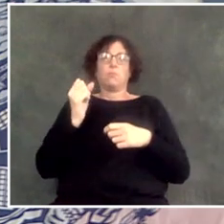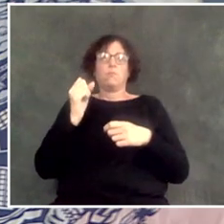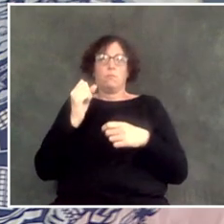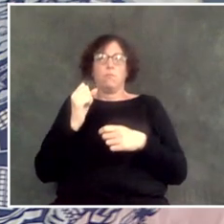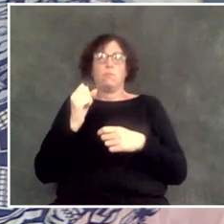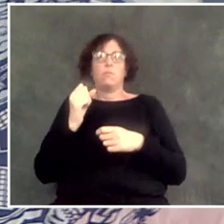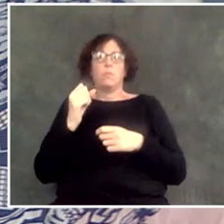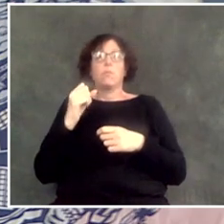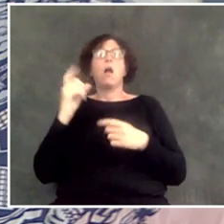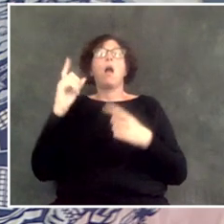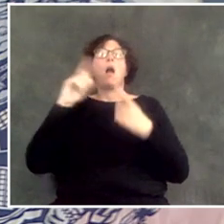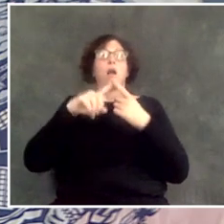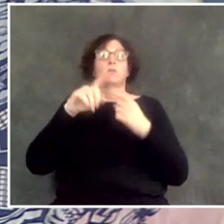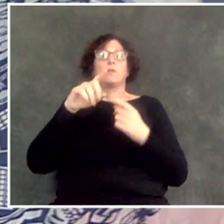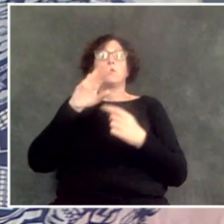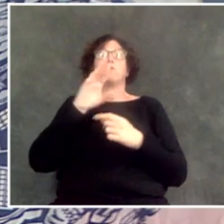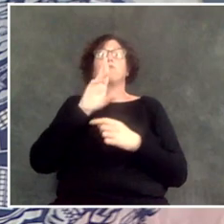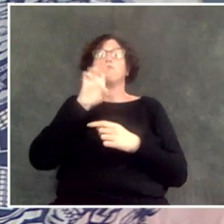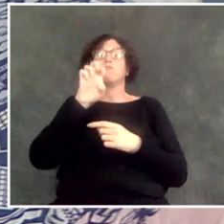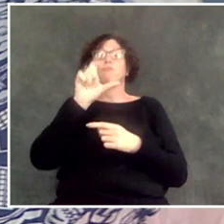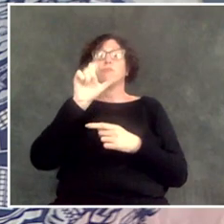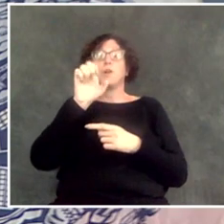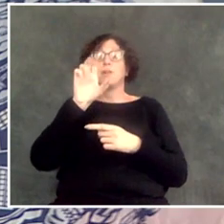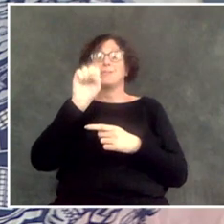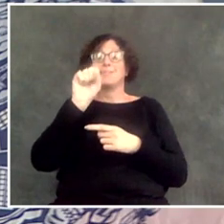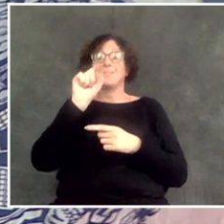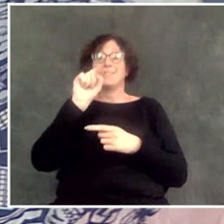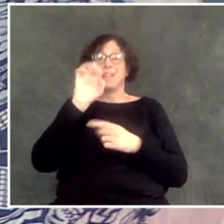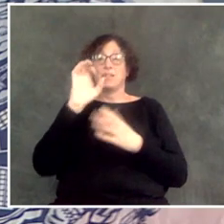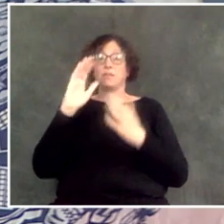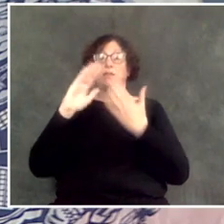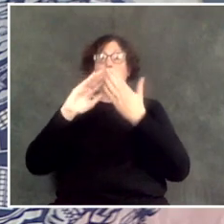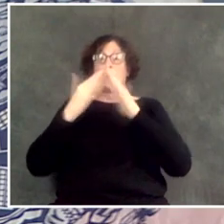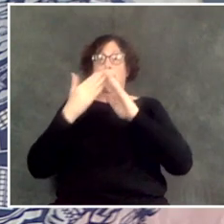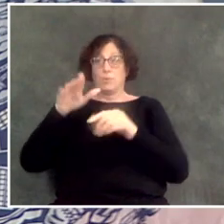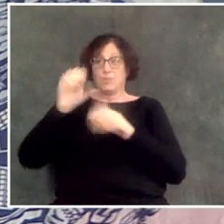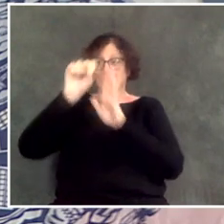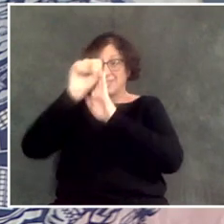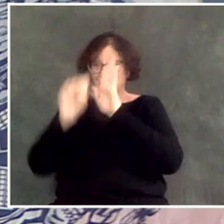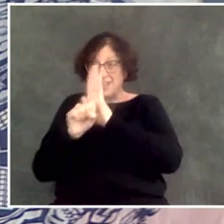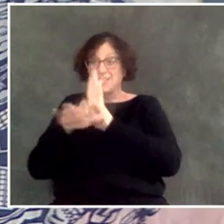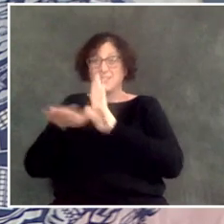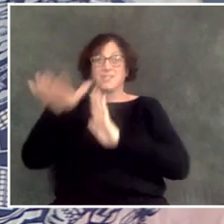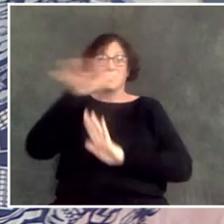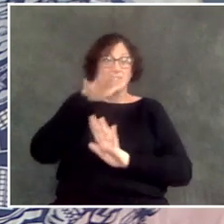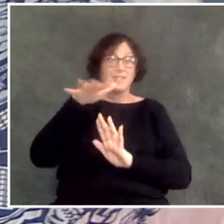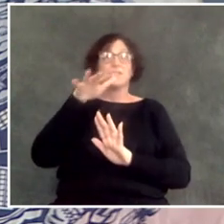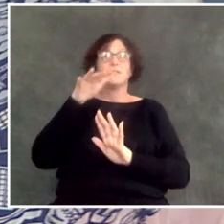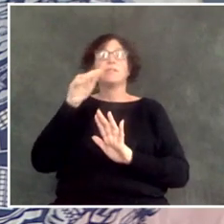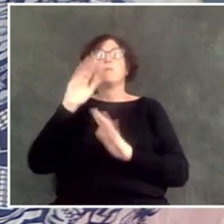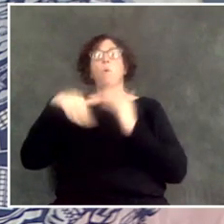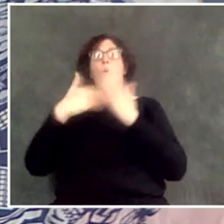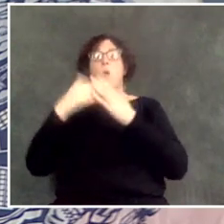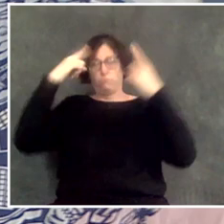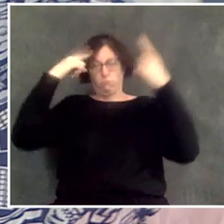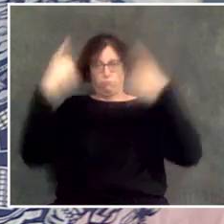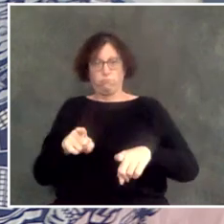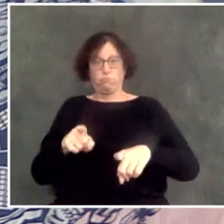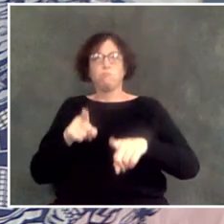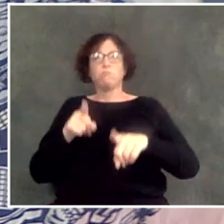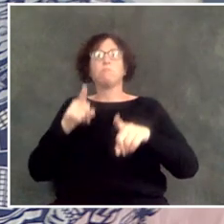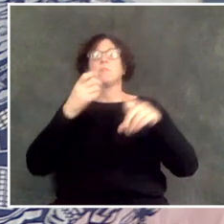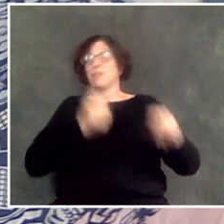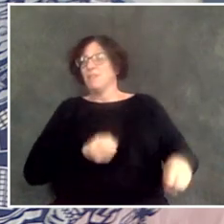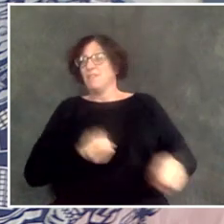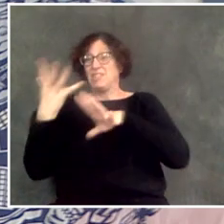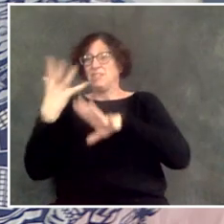community, from the court system, from the state, that there would not be any evictions. Now, that's for a time-limited reality, and we all have to